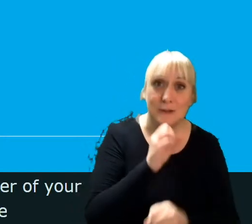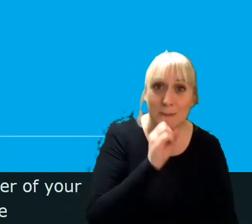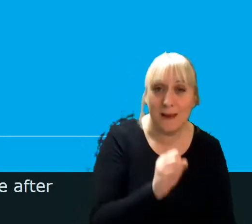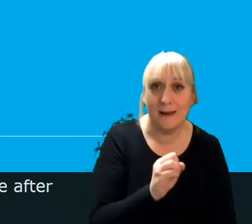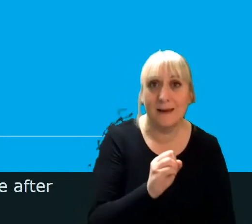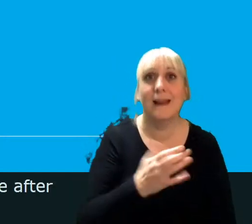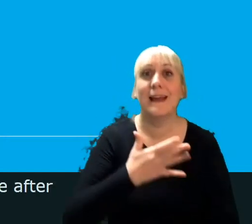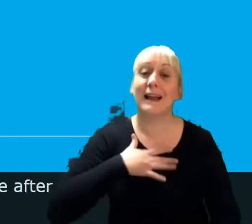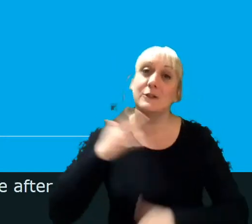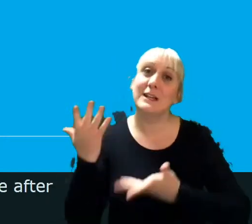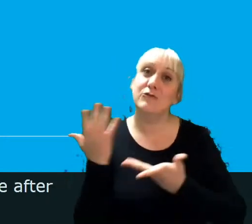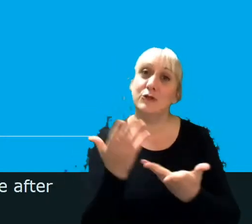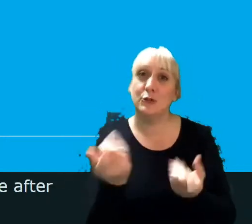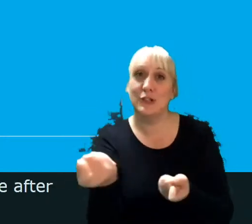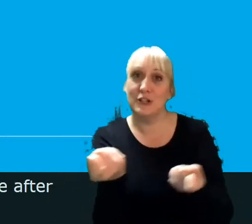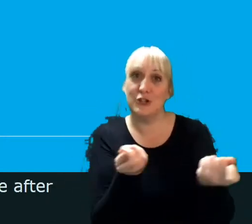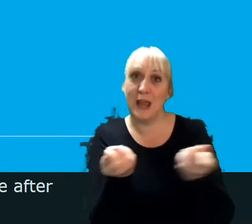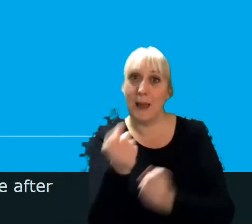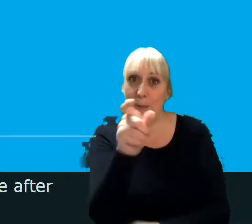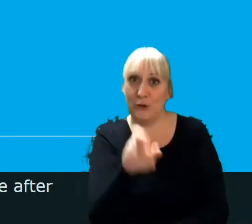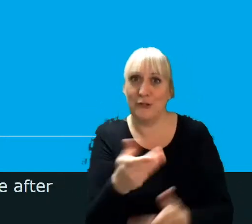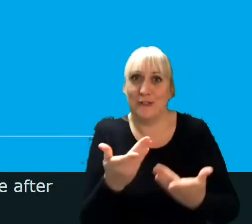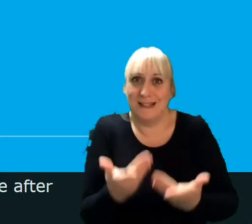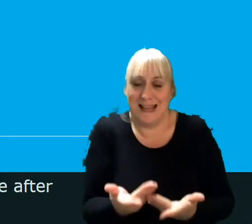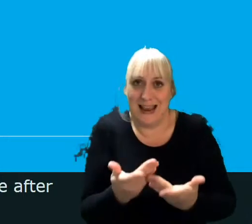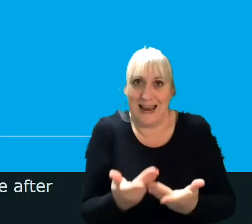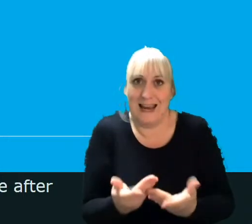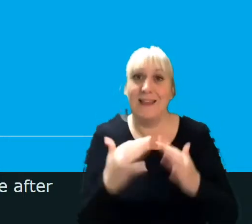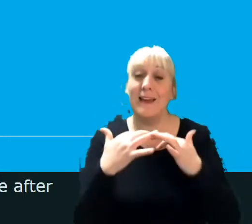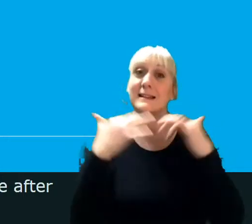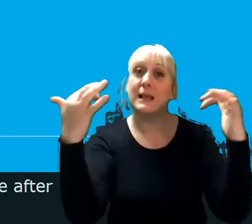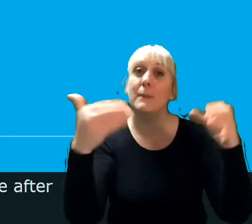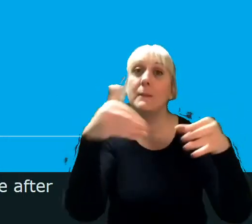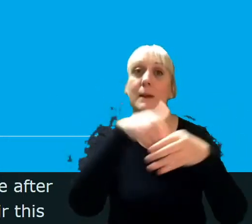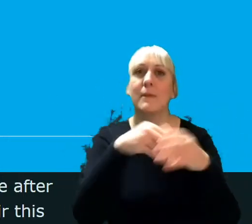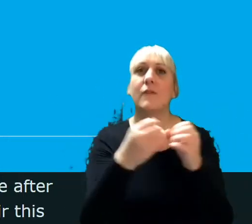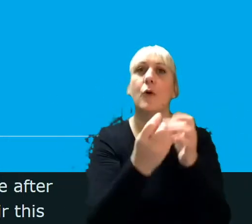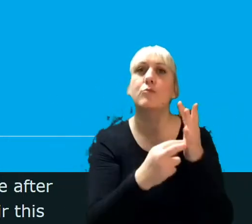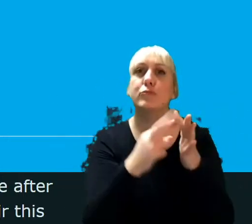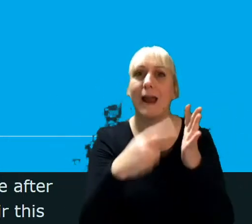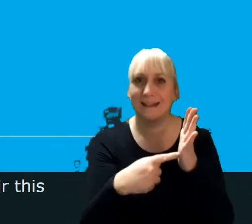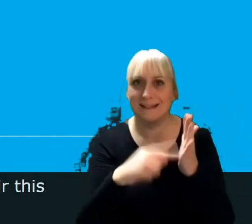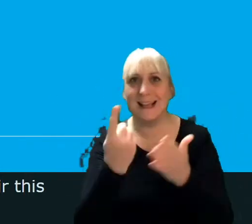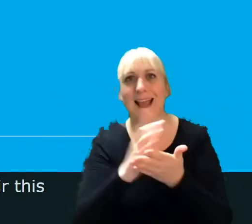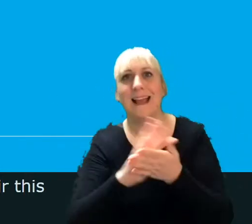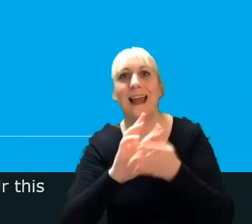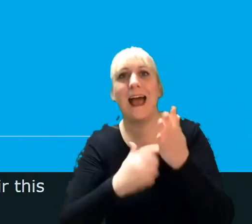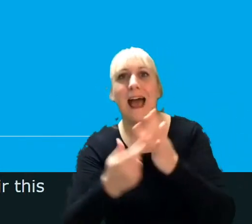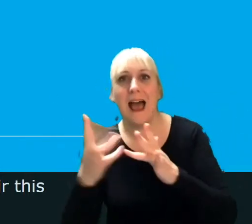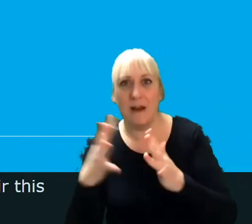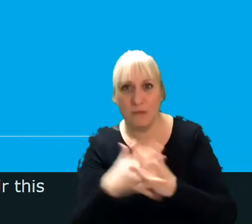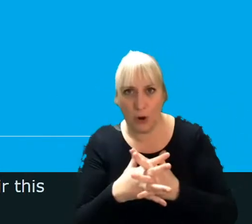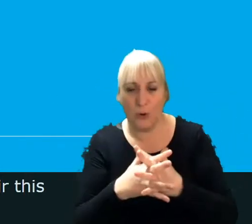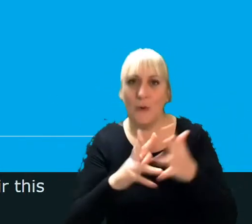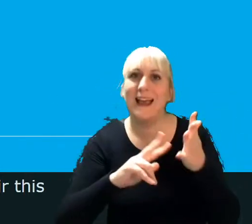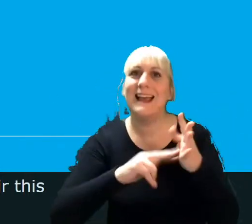this evening, the Assembly Member for Brent and Harrow and Chair of the London Assembly, Navin Shah.